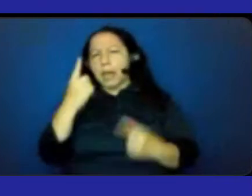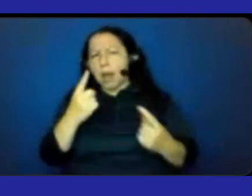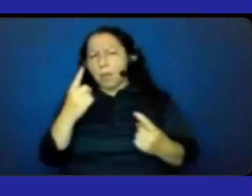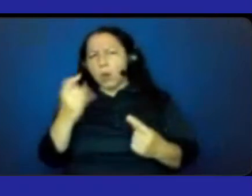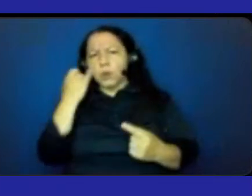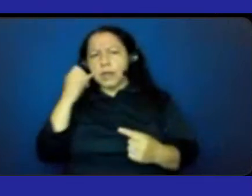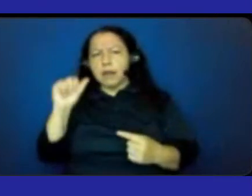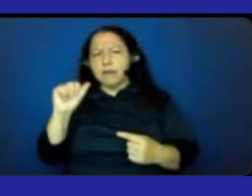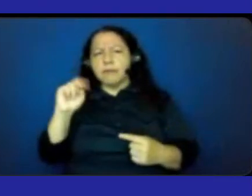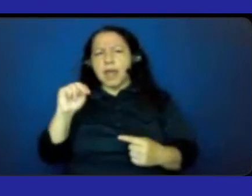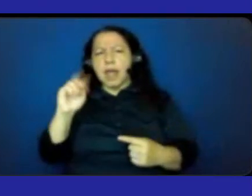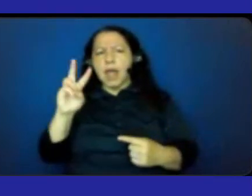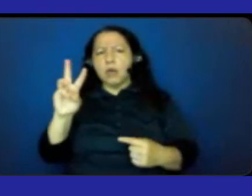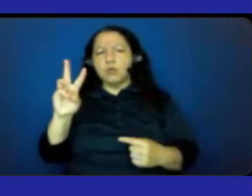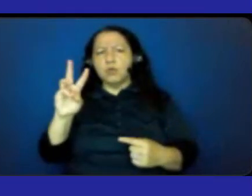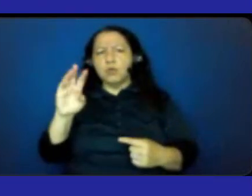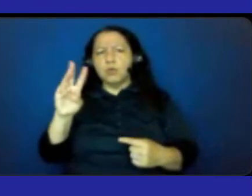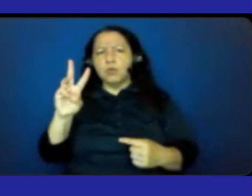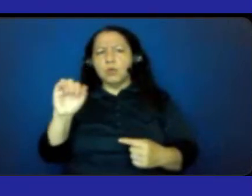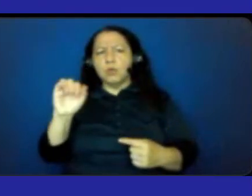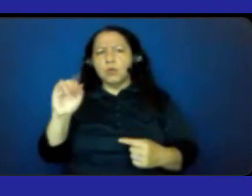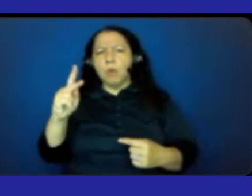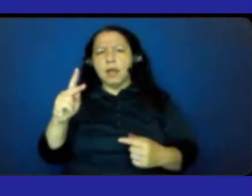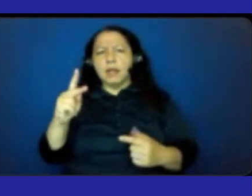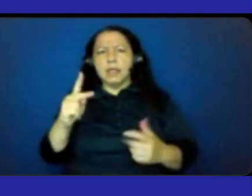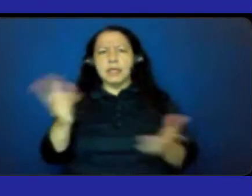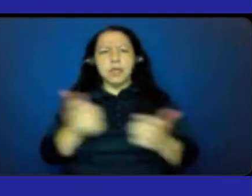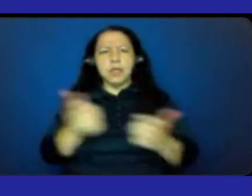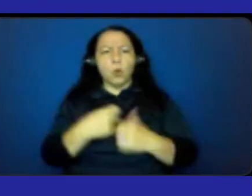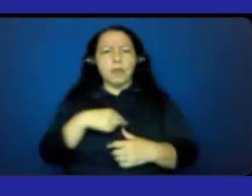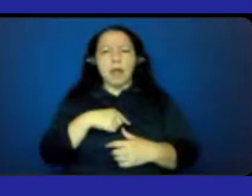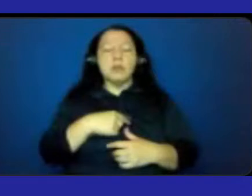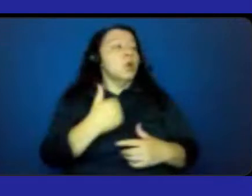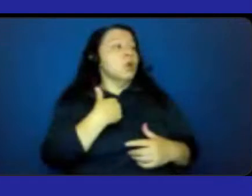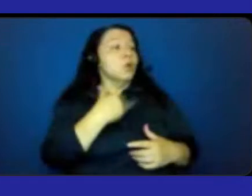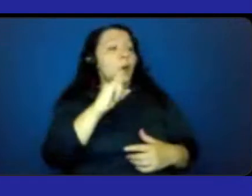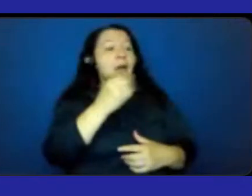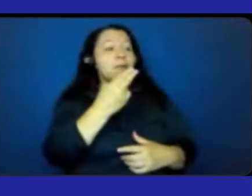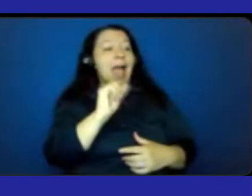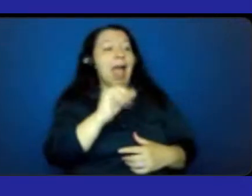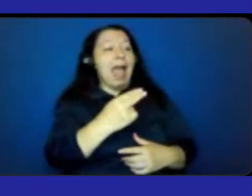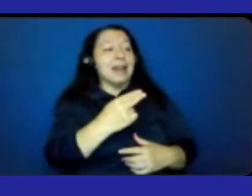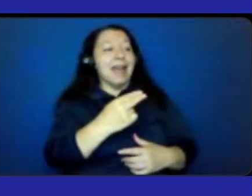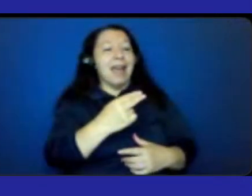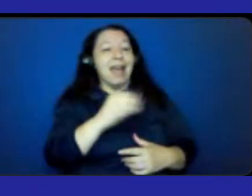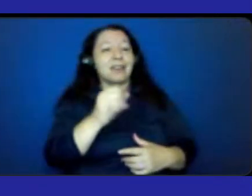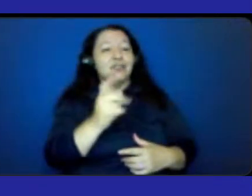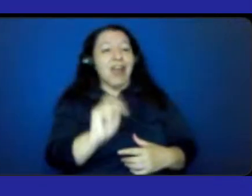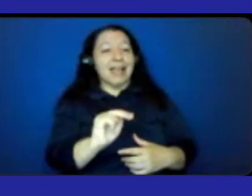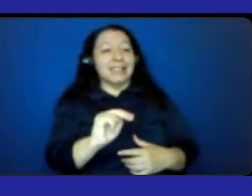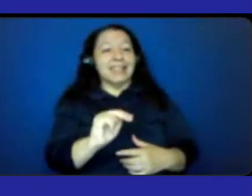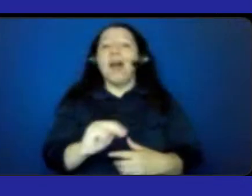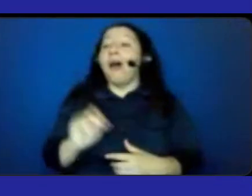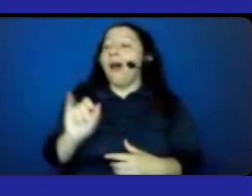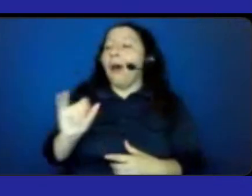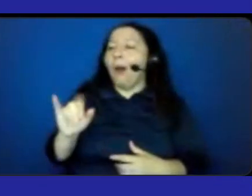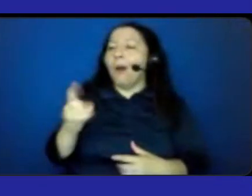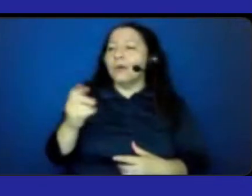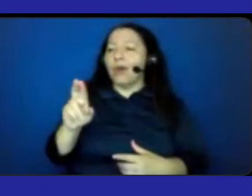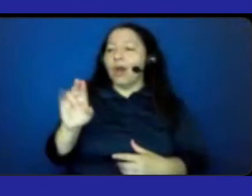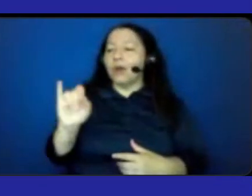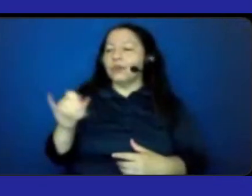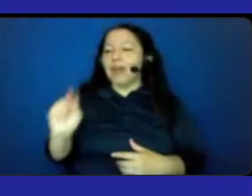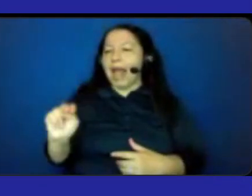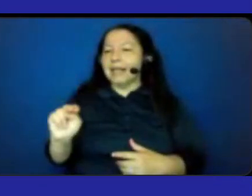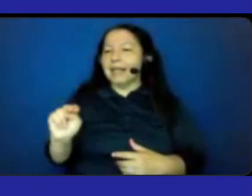if Andrew Wallach is with us. You've got Hannah Jackson. Oh, Dr. Jackson. Can we go to